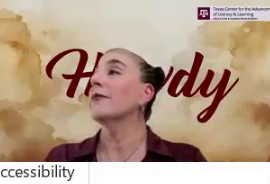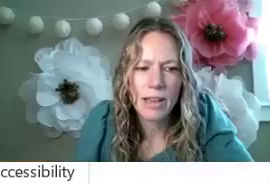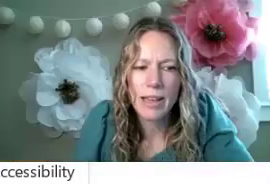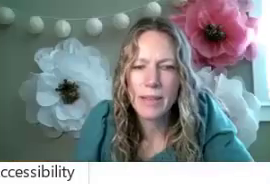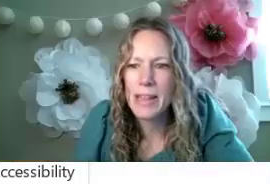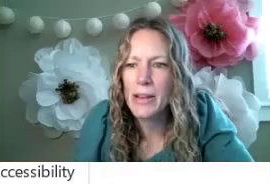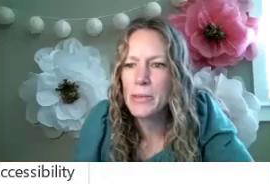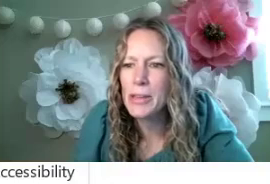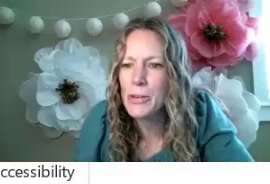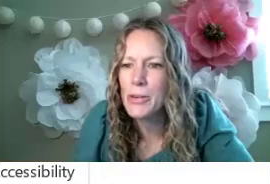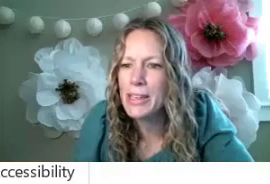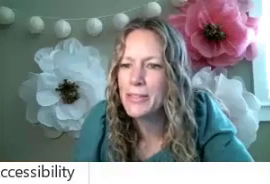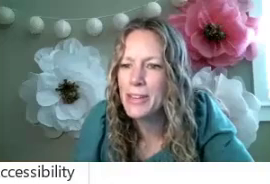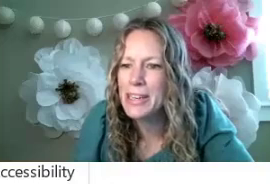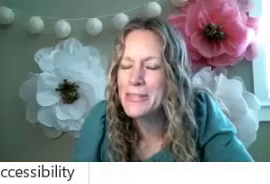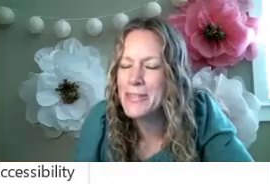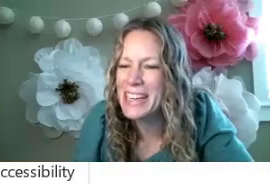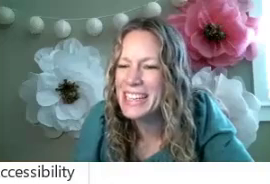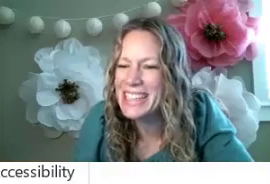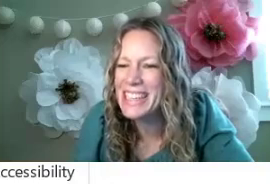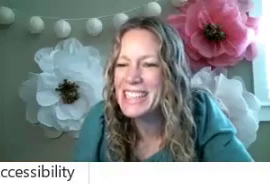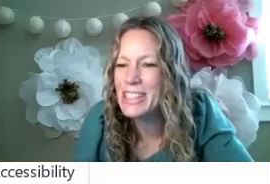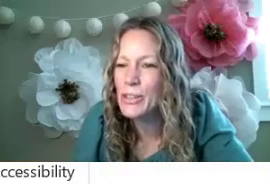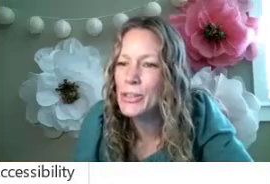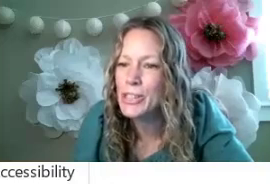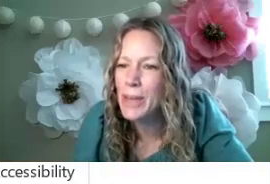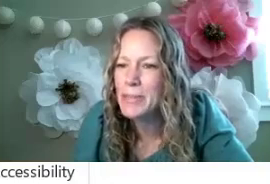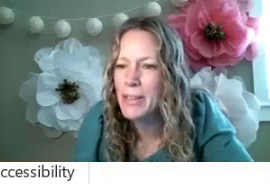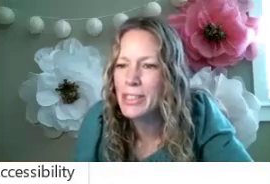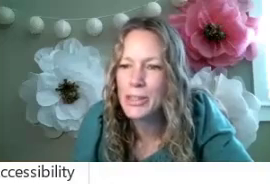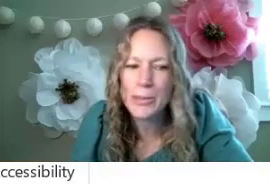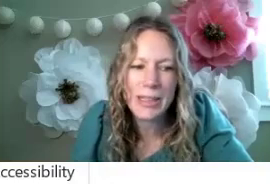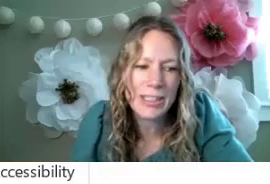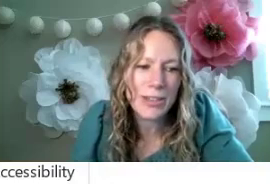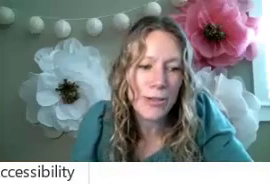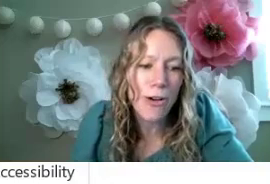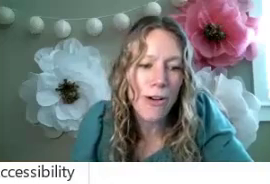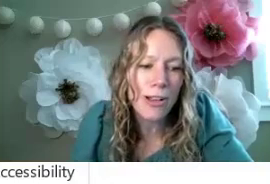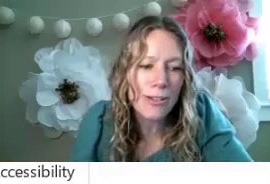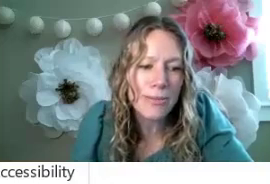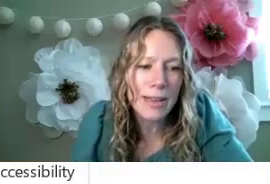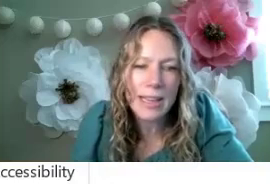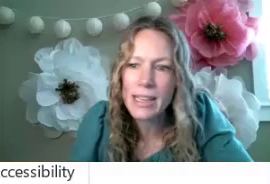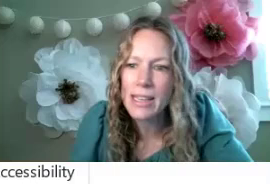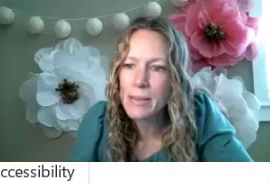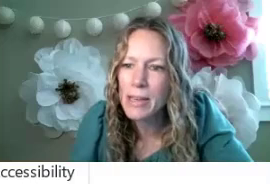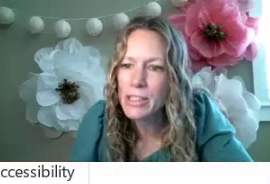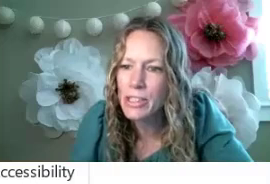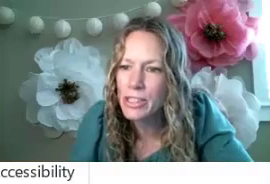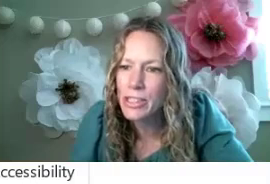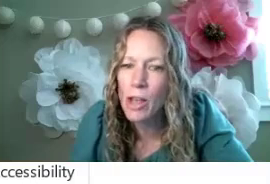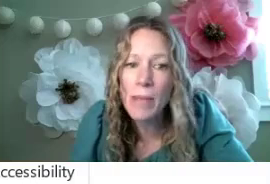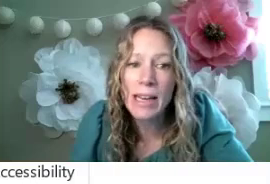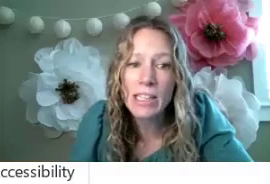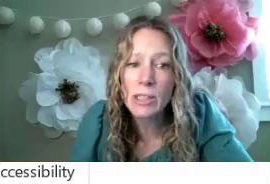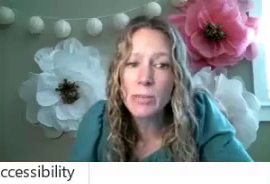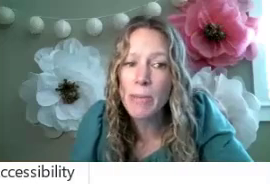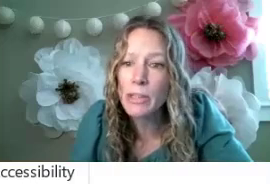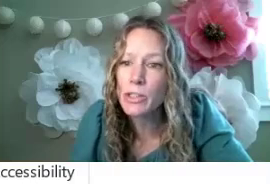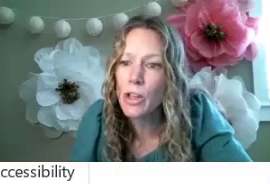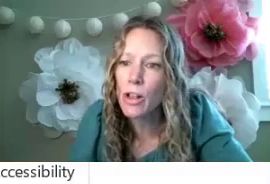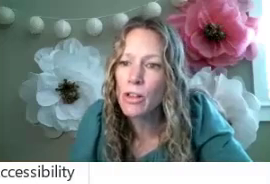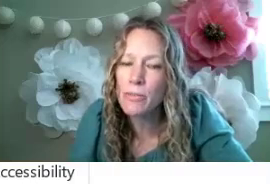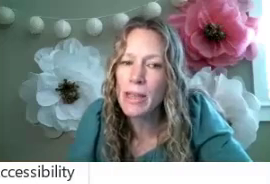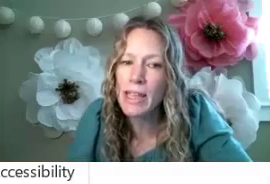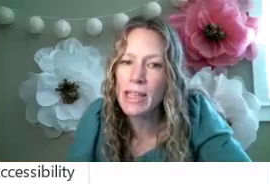says. Okay, but that'll be annoying for anybody because it's Google Shape 72, page 3 for all of my pictures. All my, not just